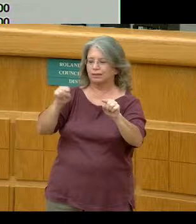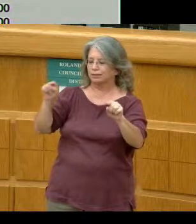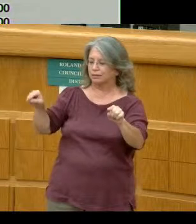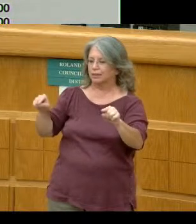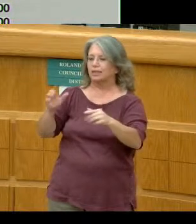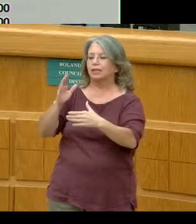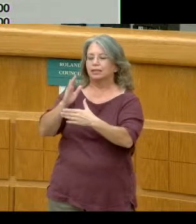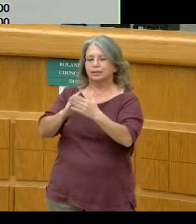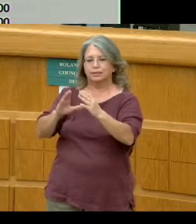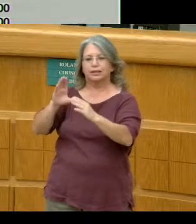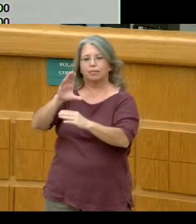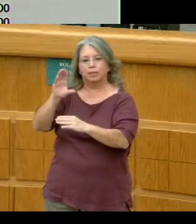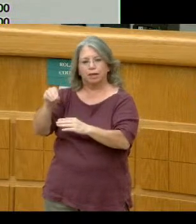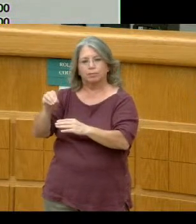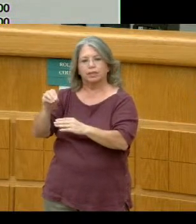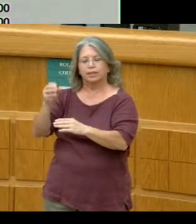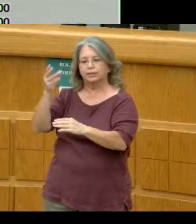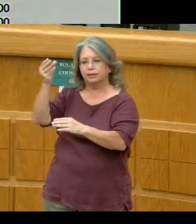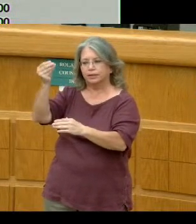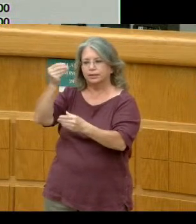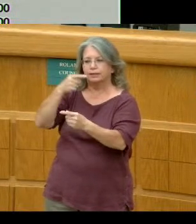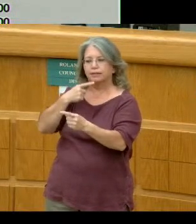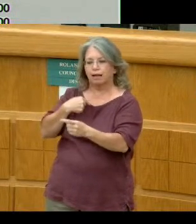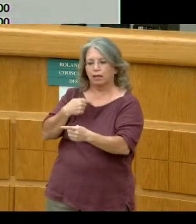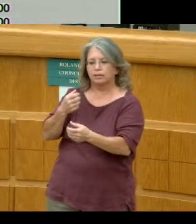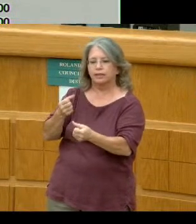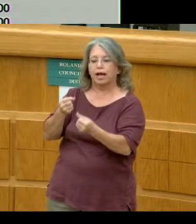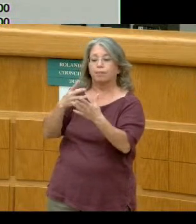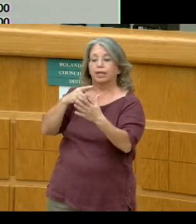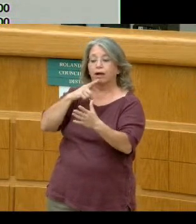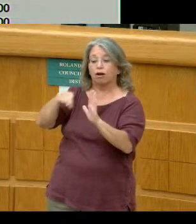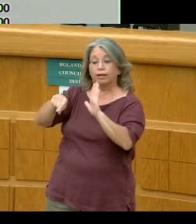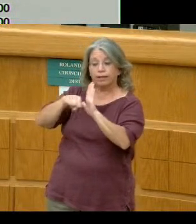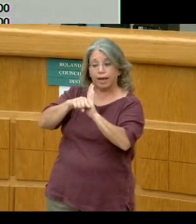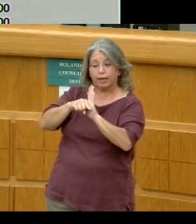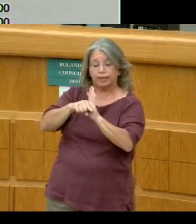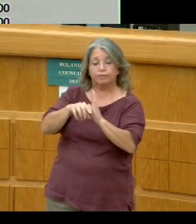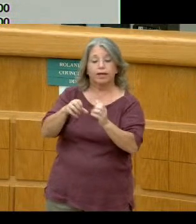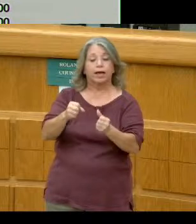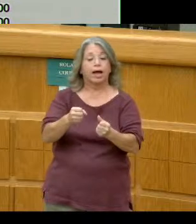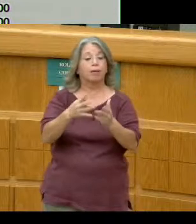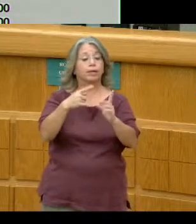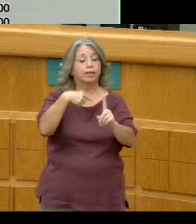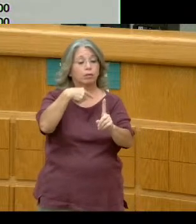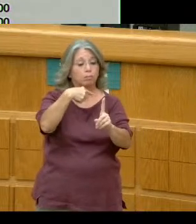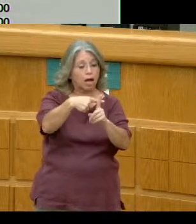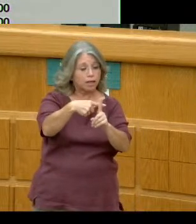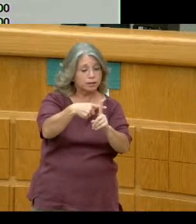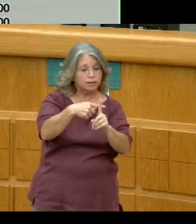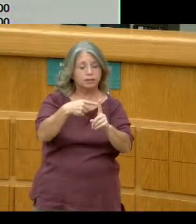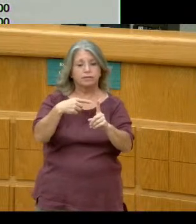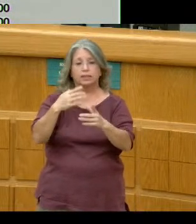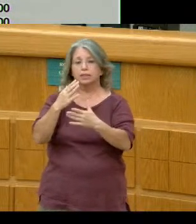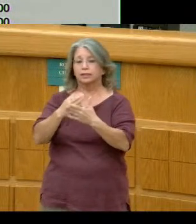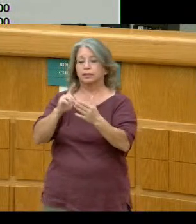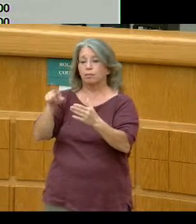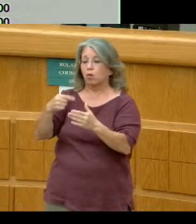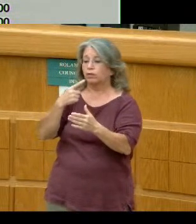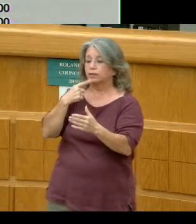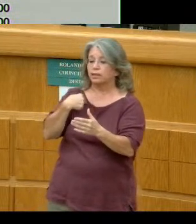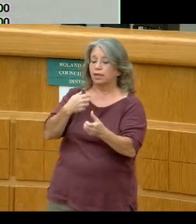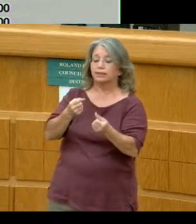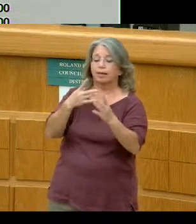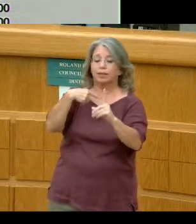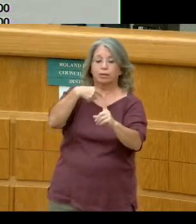negative results and some of them don't. And then Public Health Director Rodriguez has to sort through and make sure that we only count one